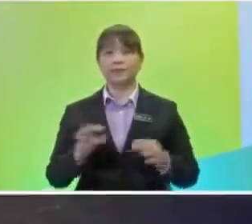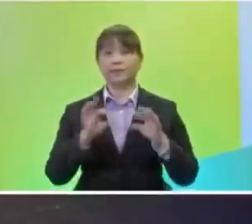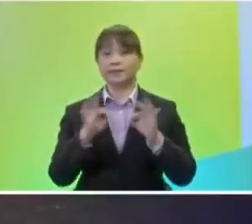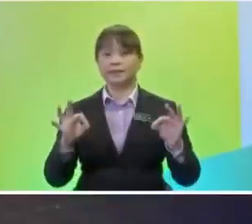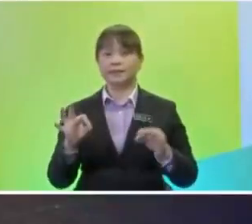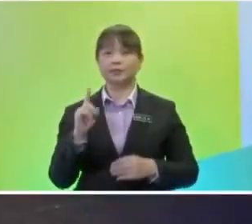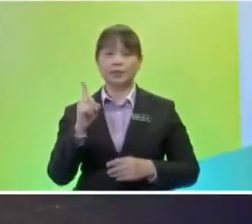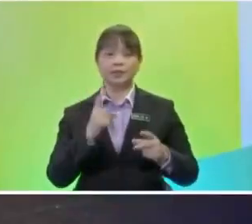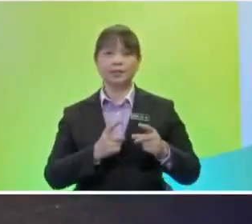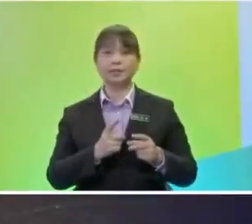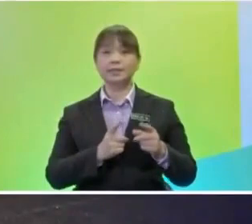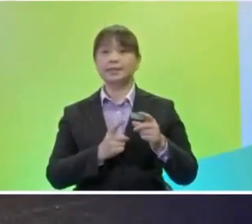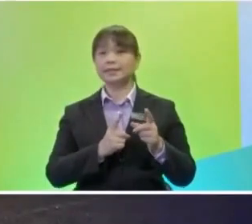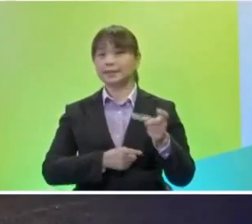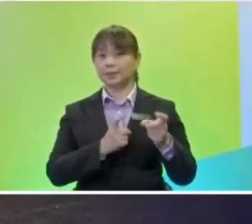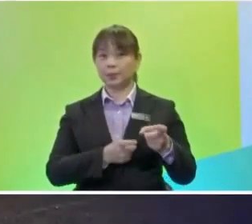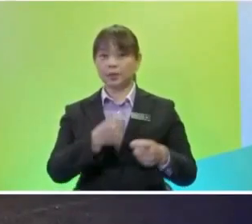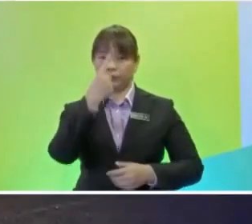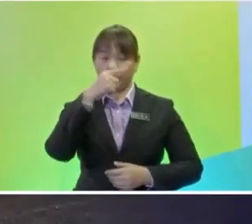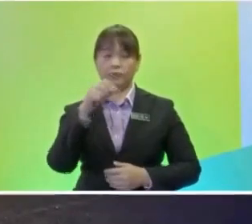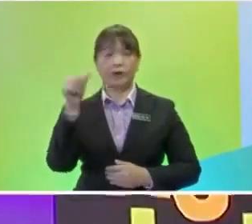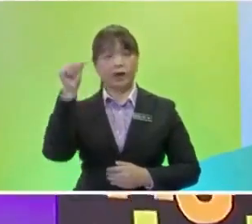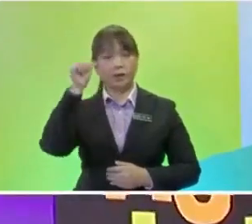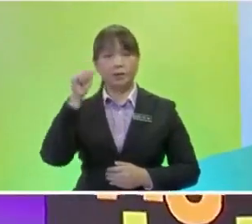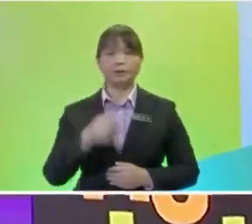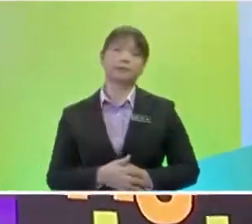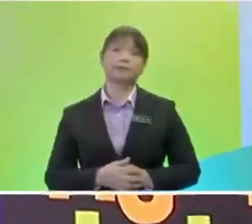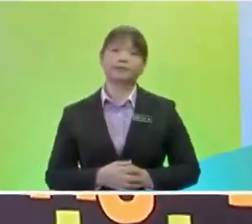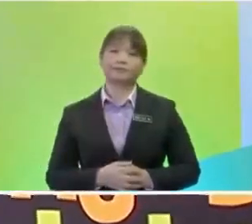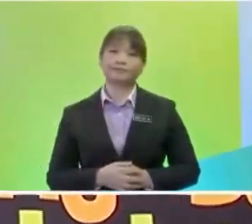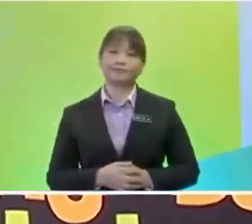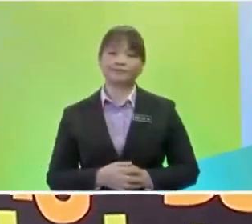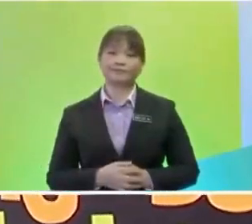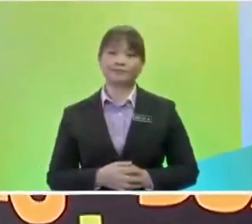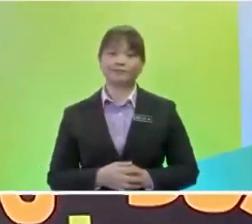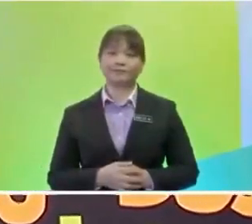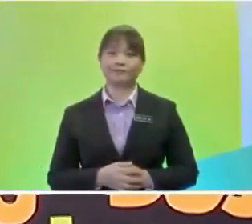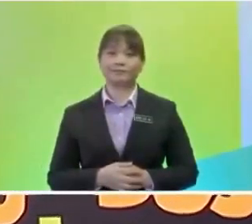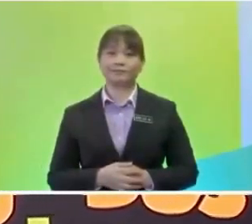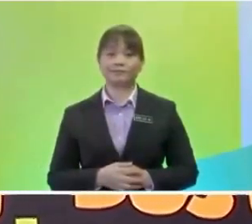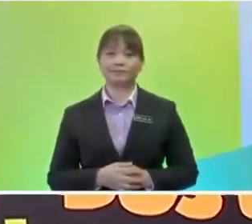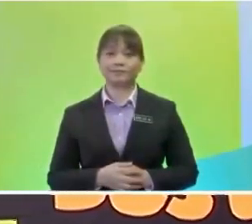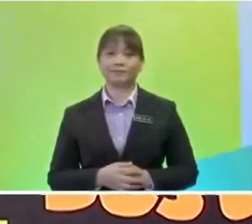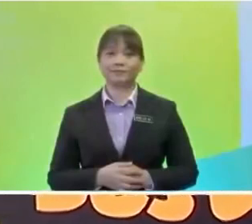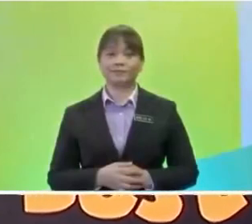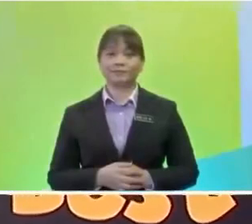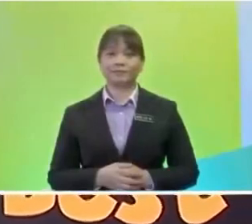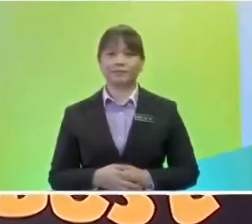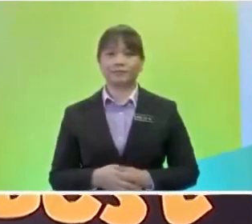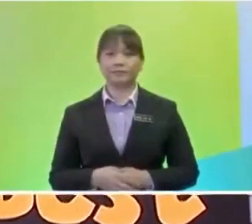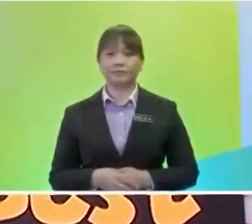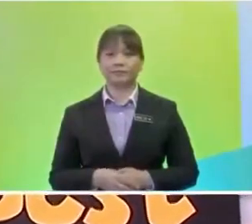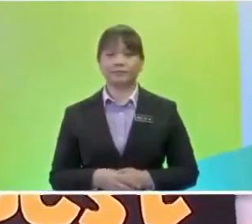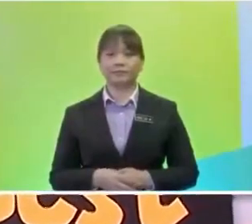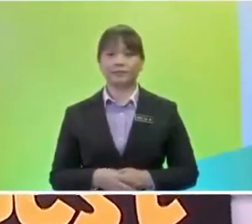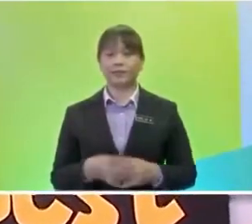One star for Amar. Okay, all right. Now that we've reached the end of this class, perhaps Ms. Zakiah, can you give a brief